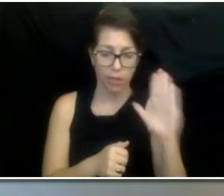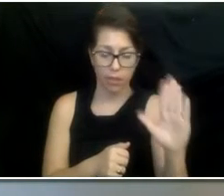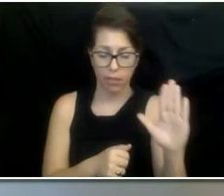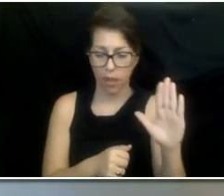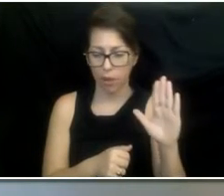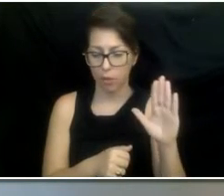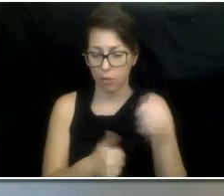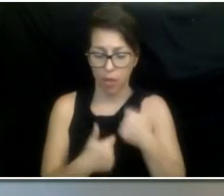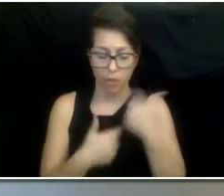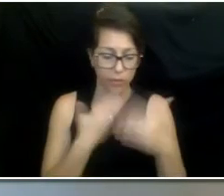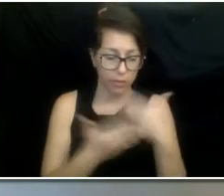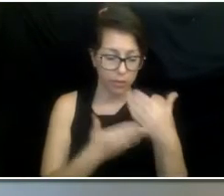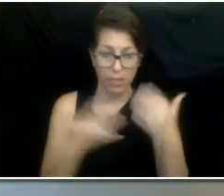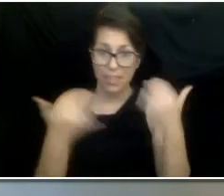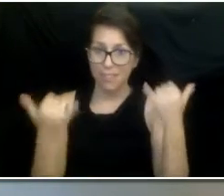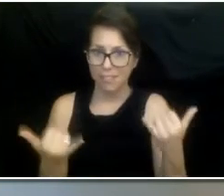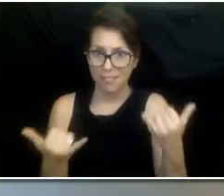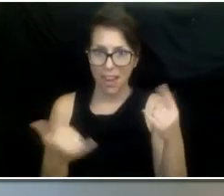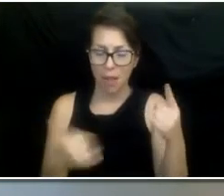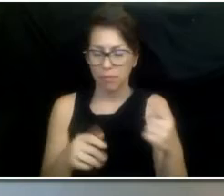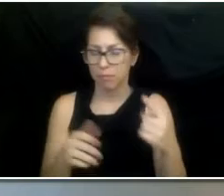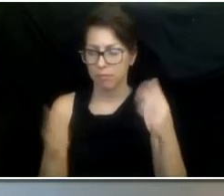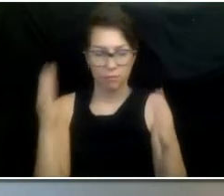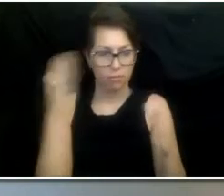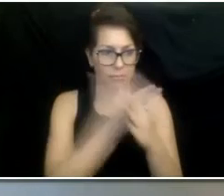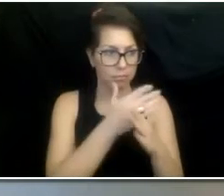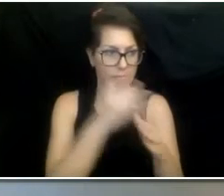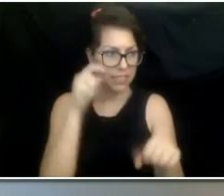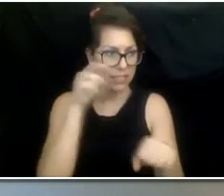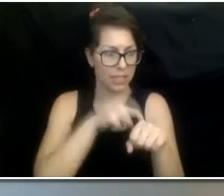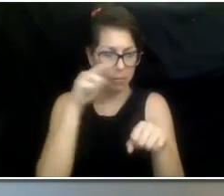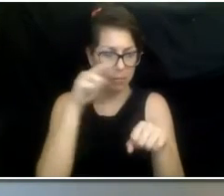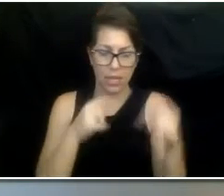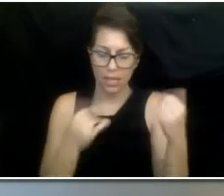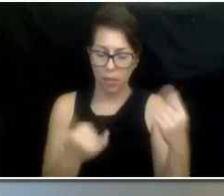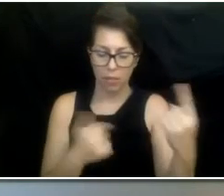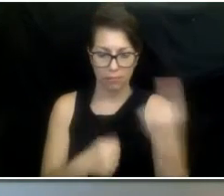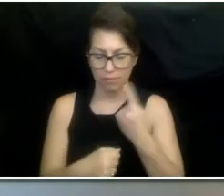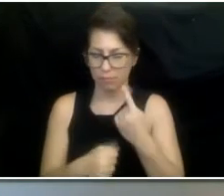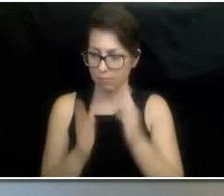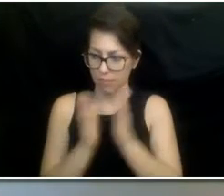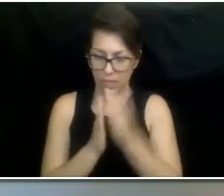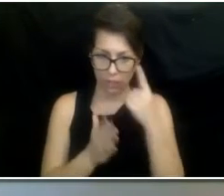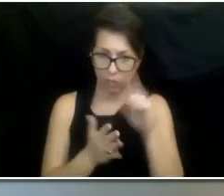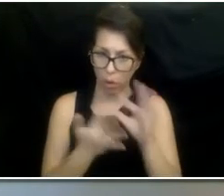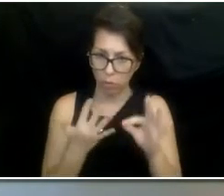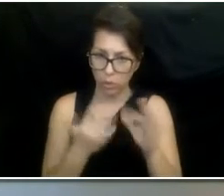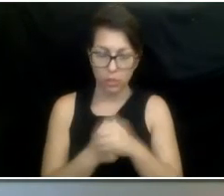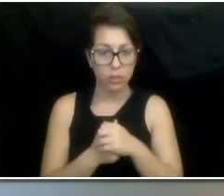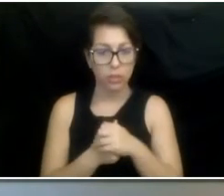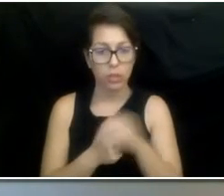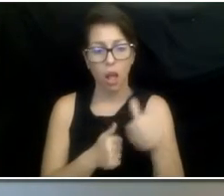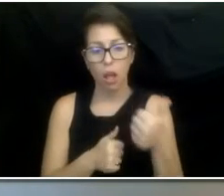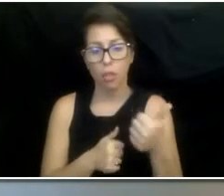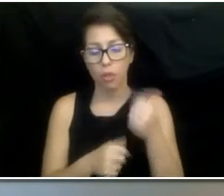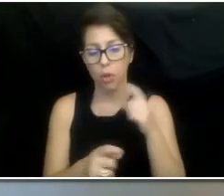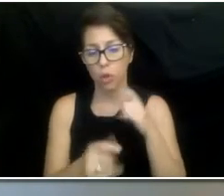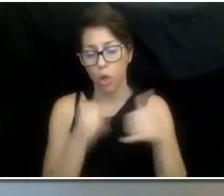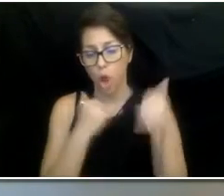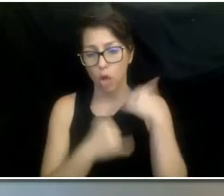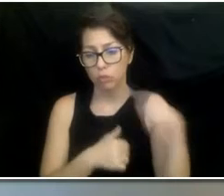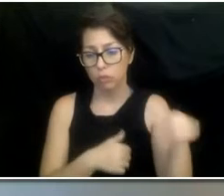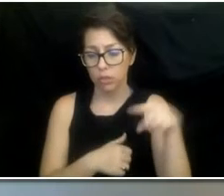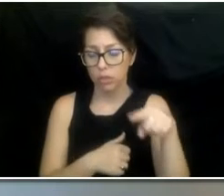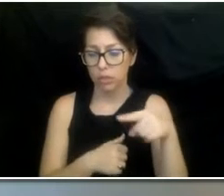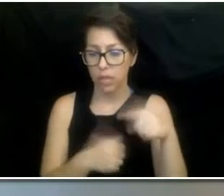because the person providing support is jobless or unable to work or in quarantine or ill because of the virus and they stand